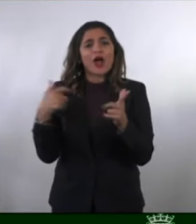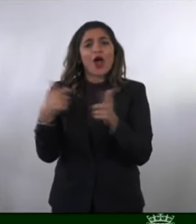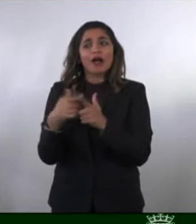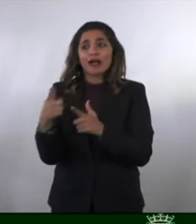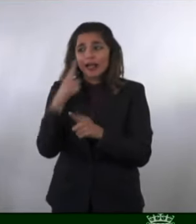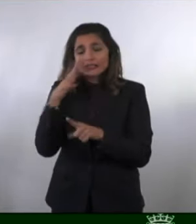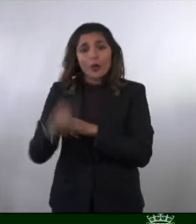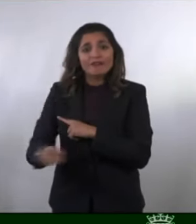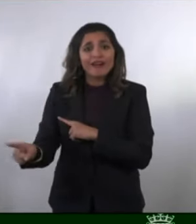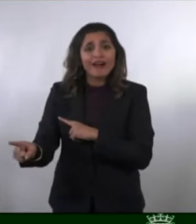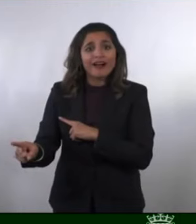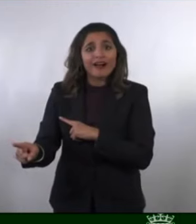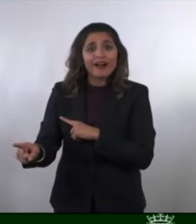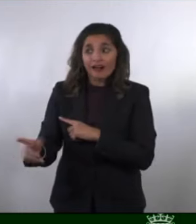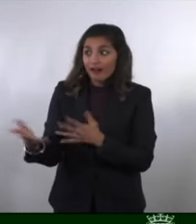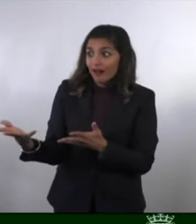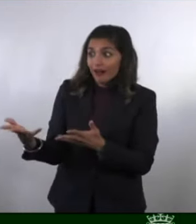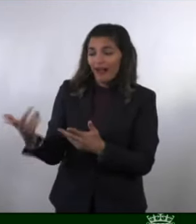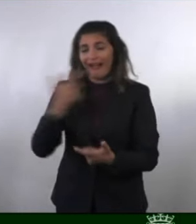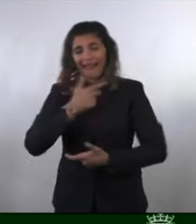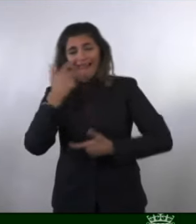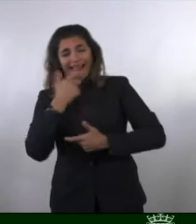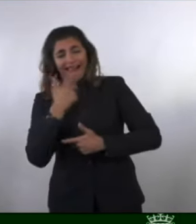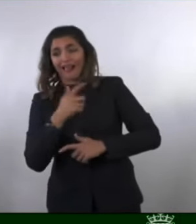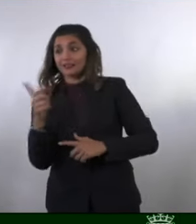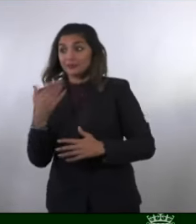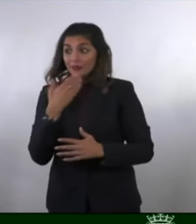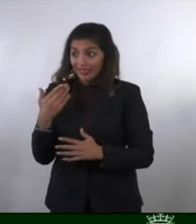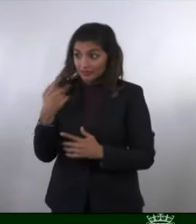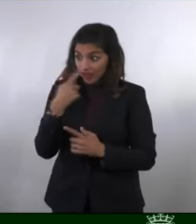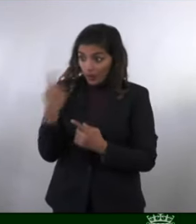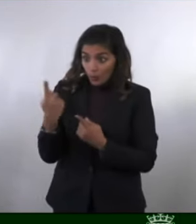Is one of you going to do it or not? So he's looking at each other.